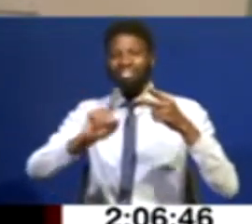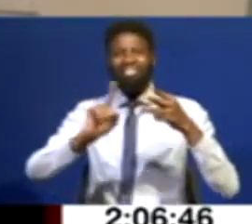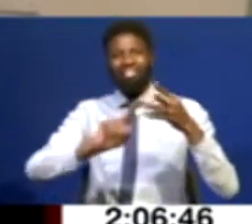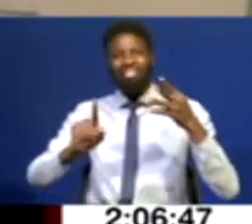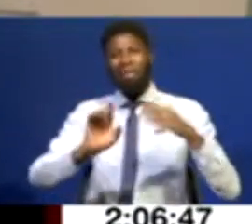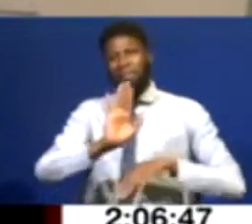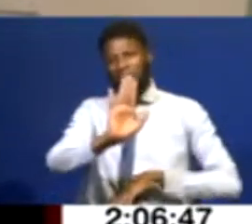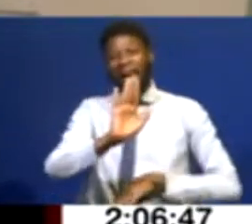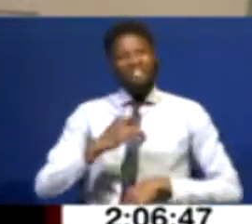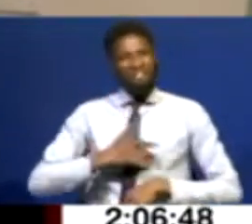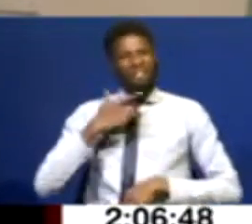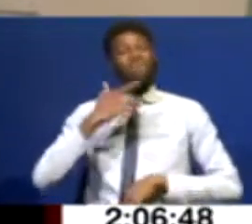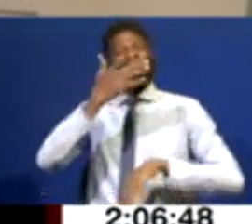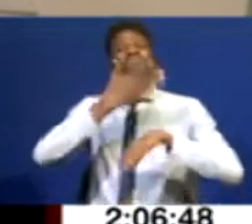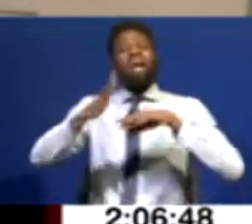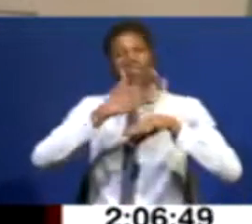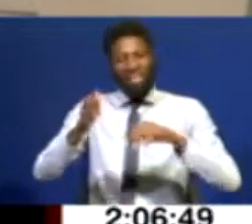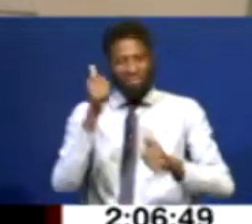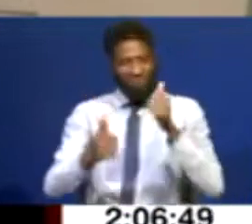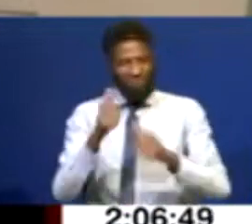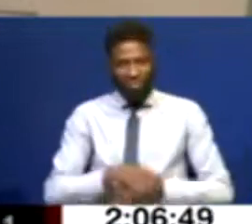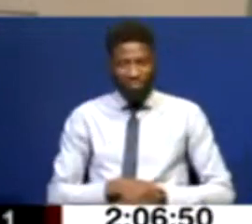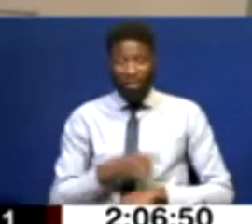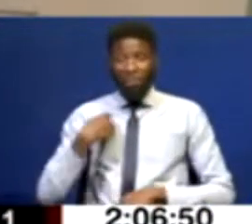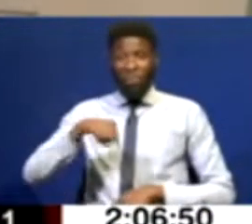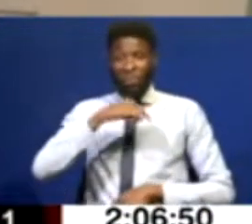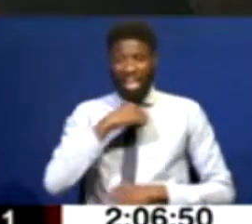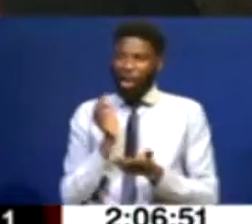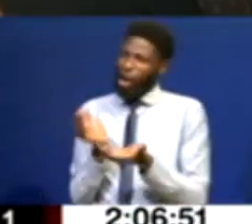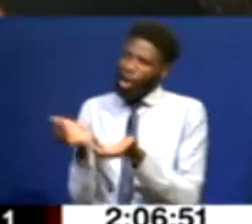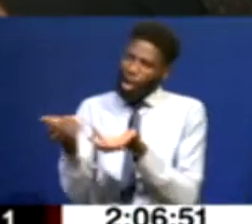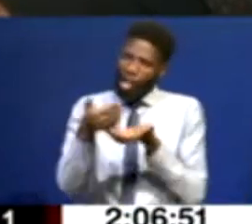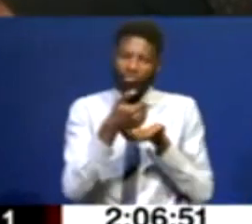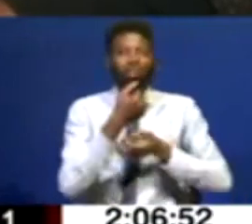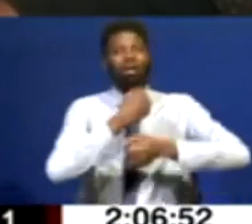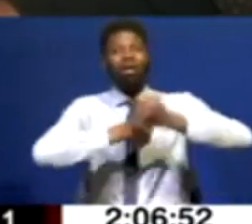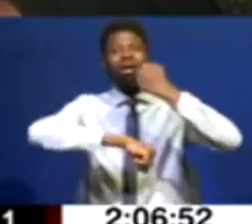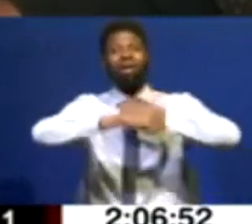jurisdiction. And then we also pick them up and do something.